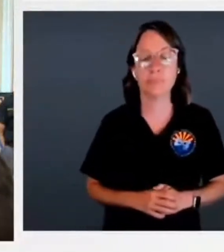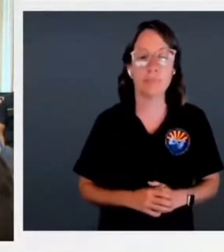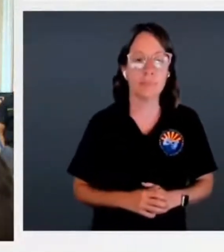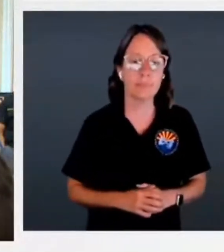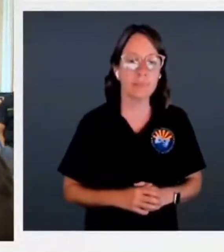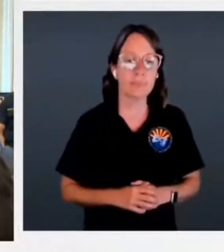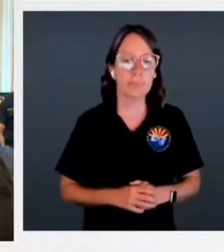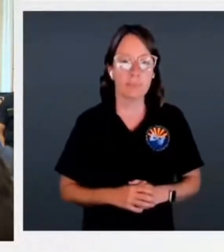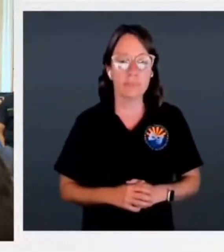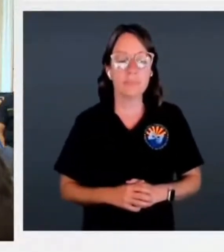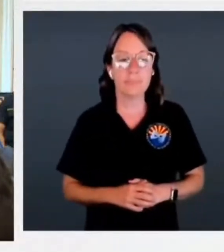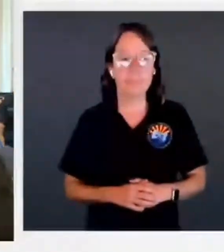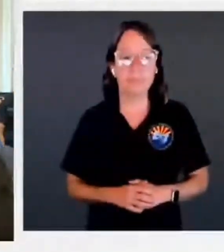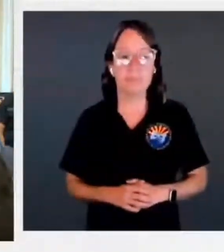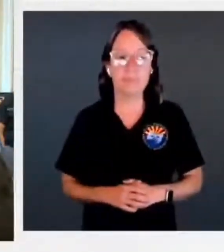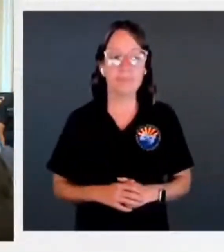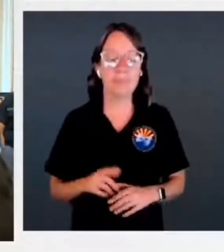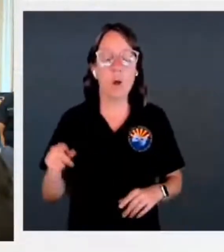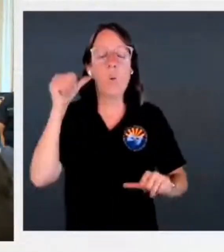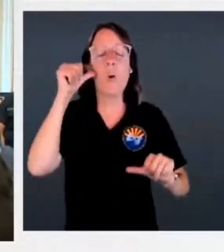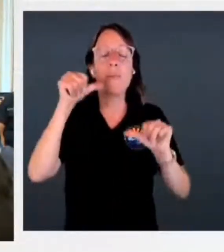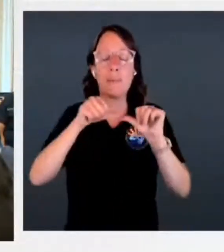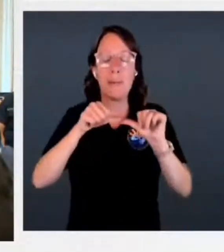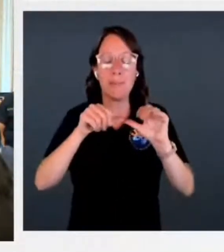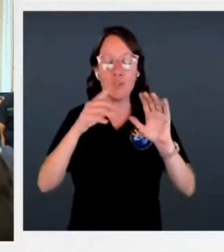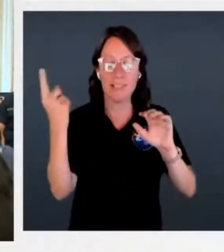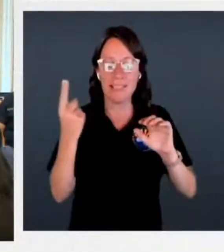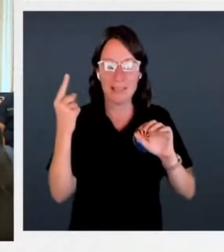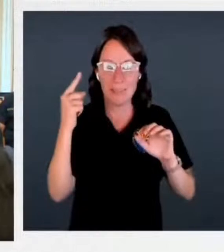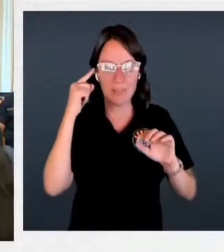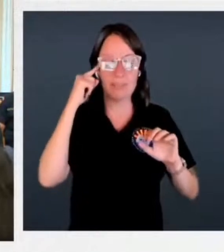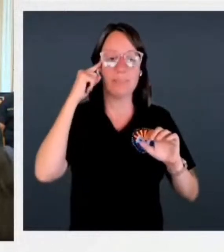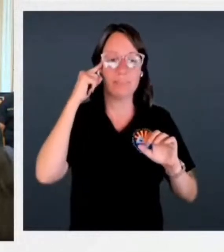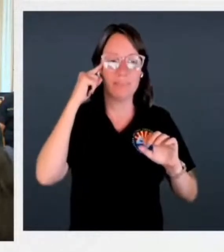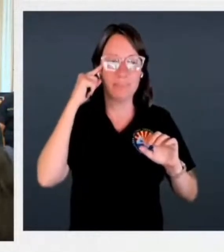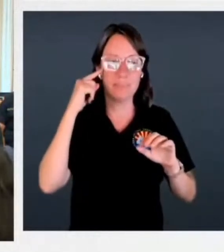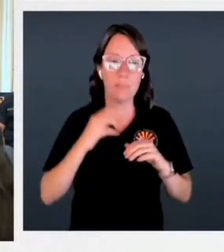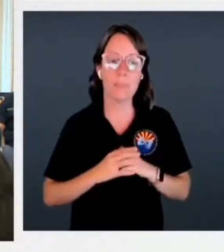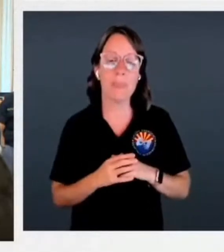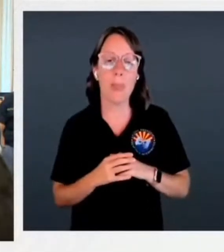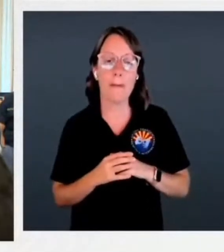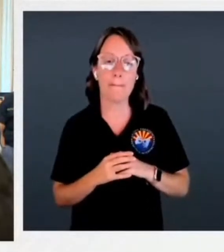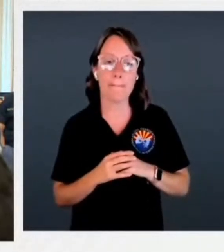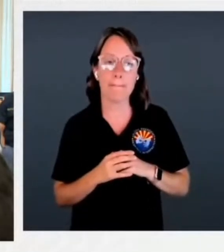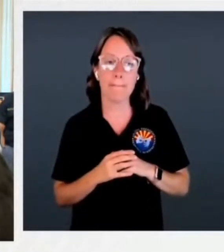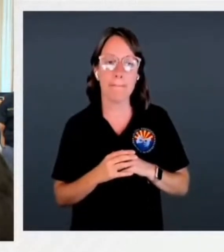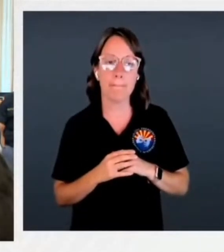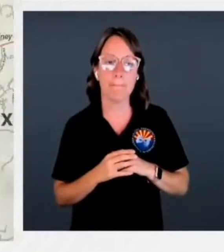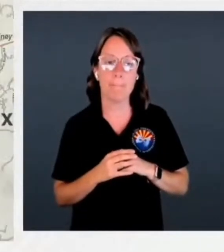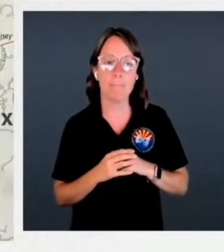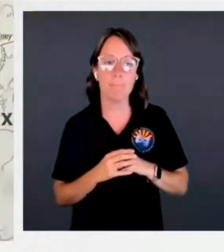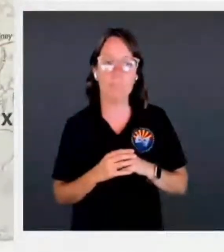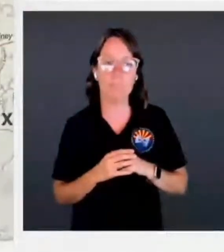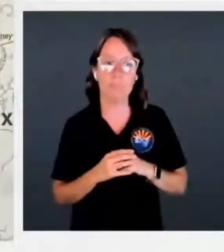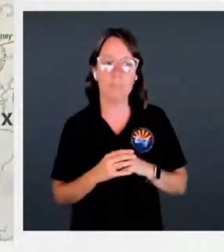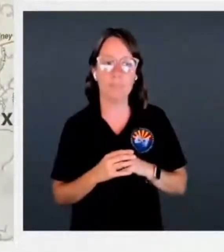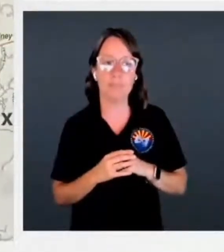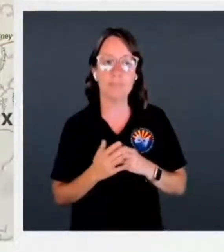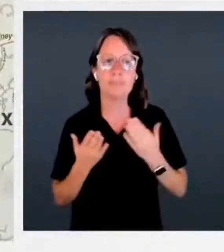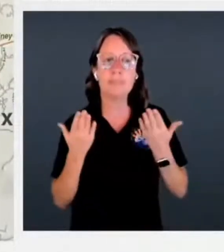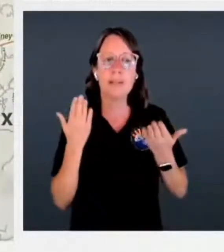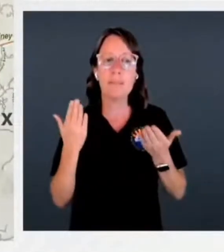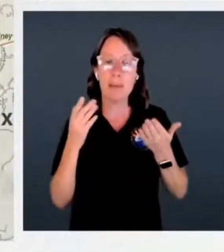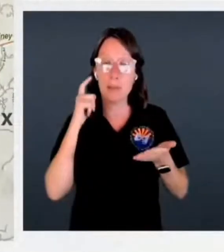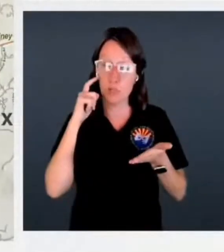I was just reminded something that I forgot in my whole little spiel there. If you've noticed on Watch